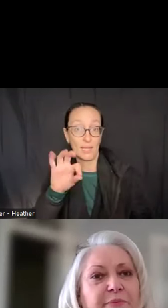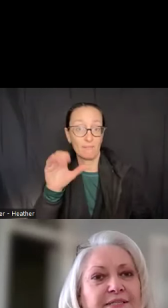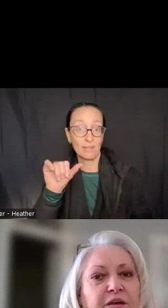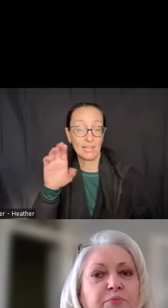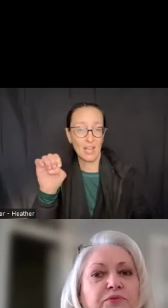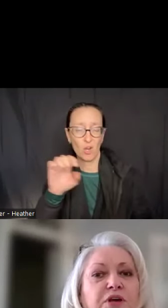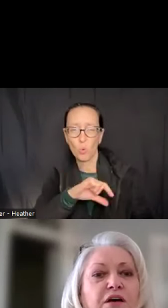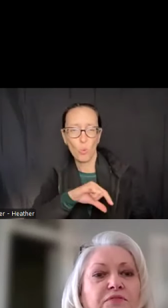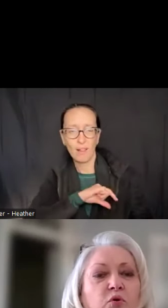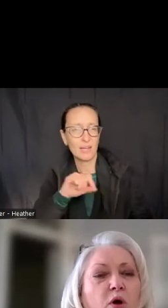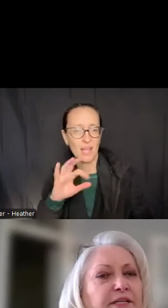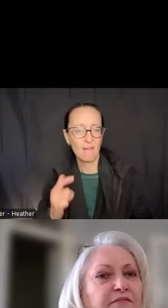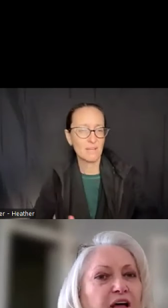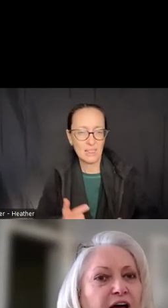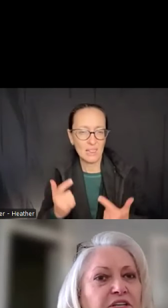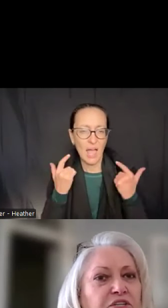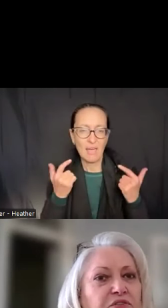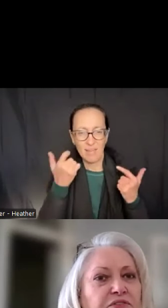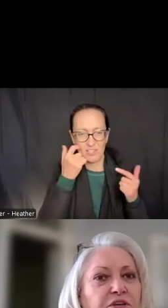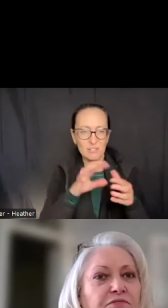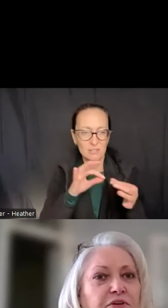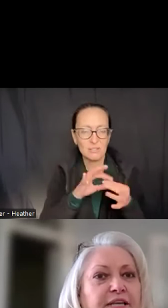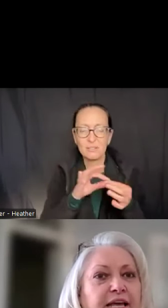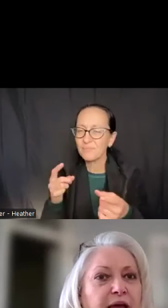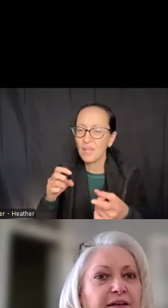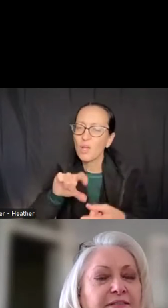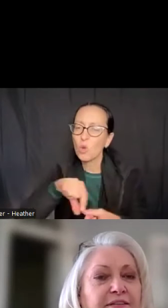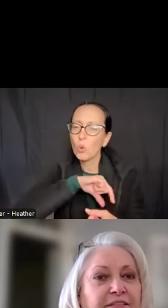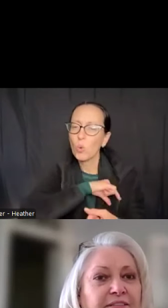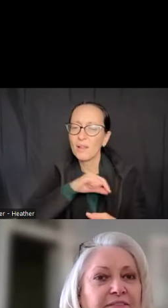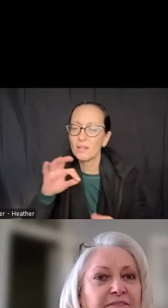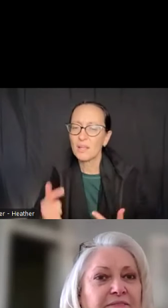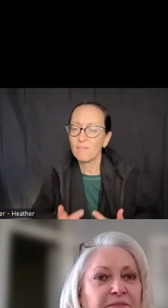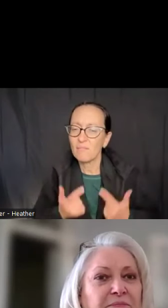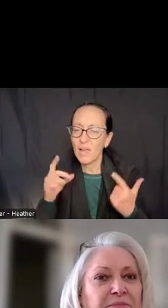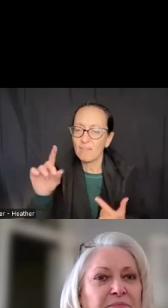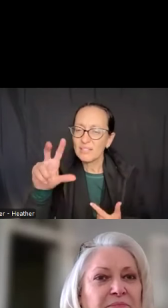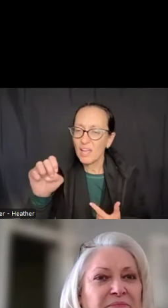you give us some examples of the quality of life issues that you've looked at in the past?